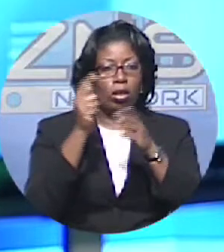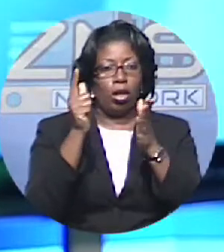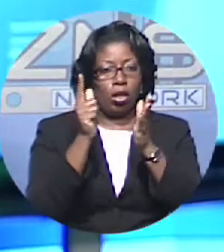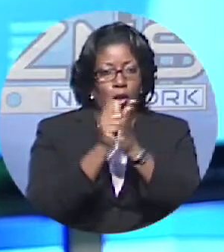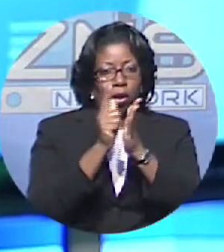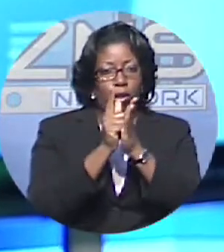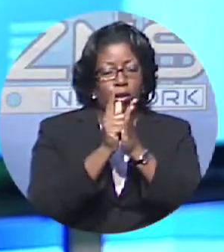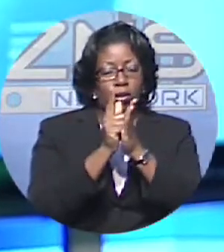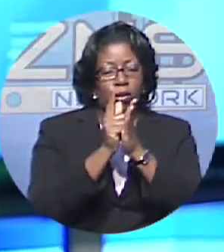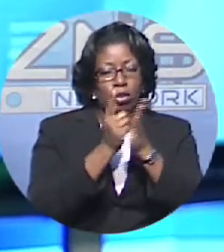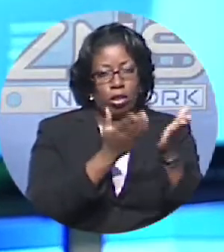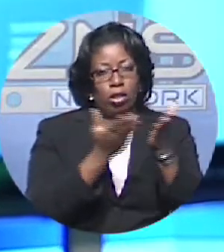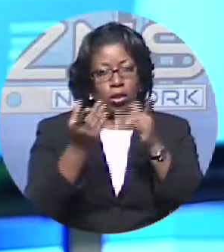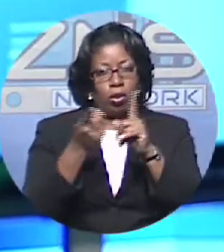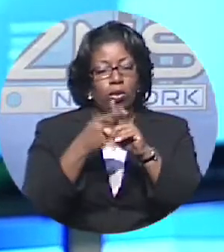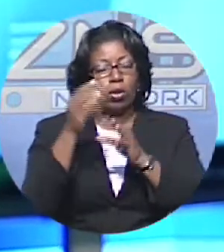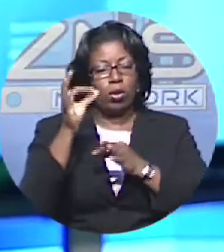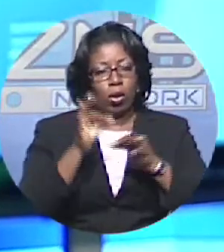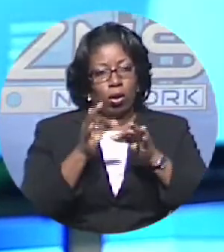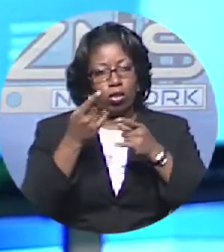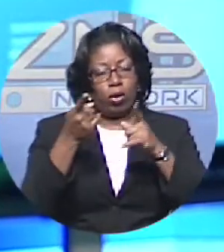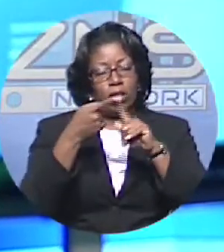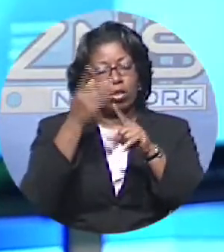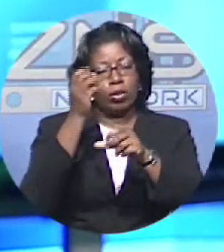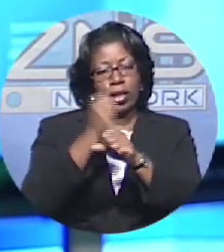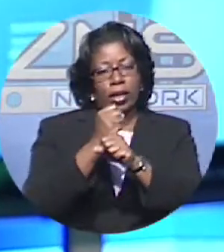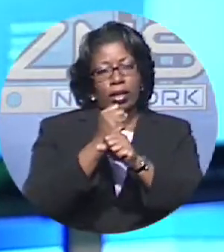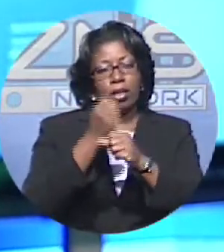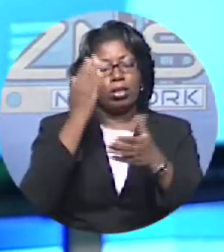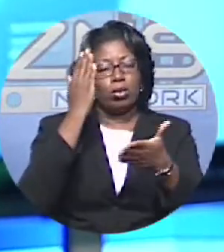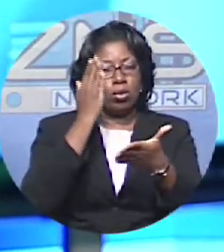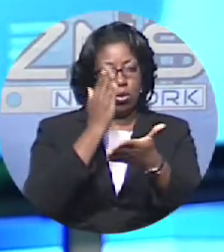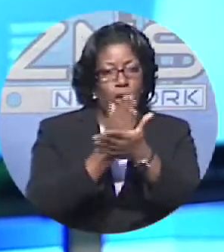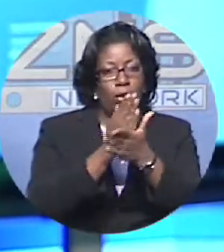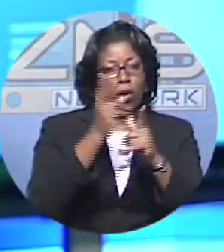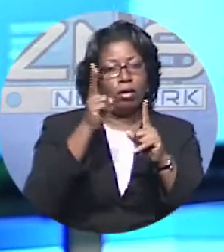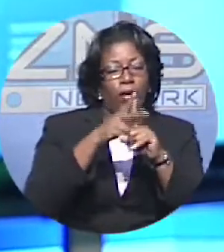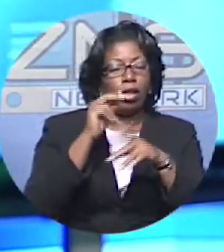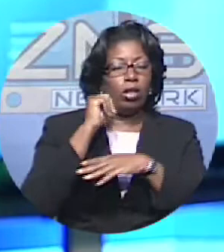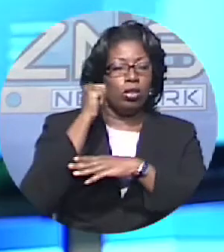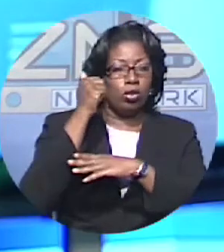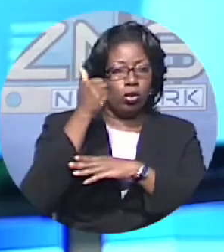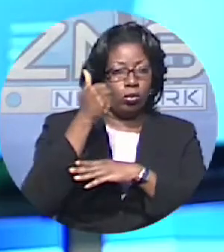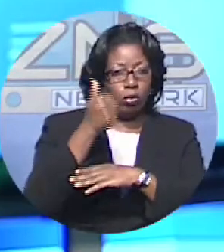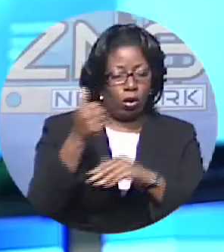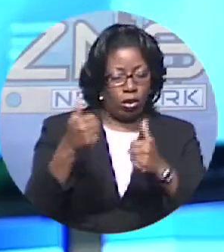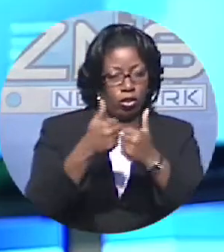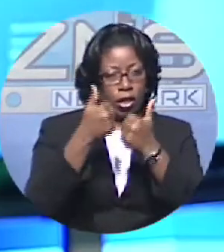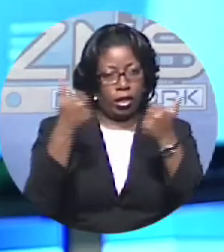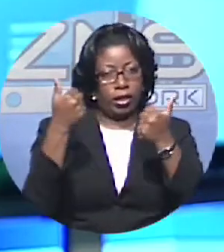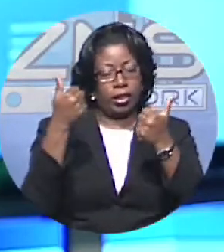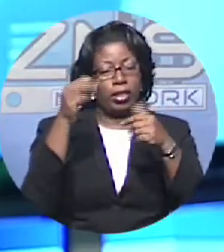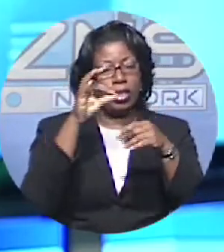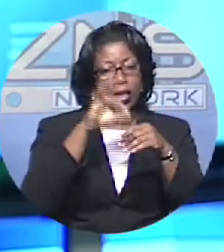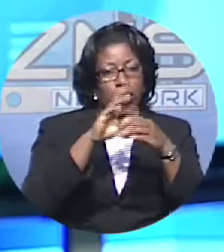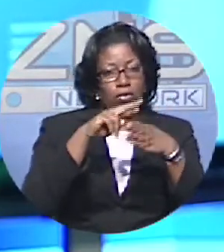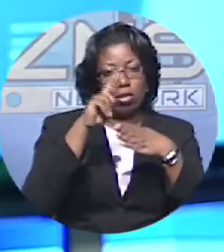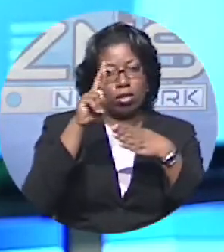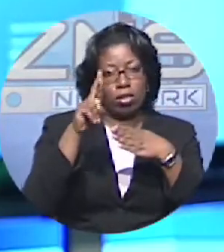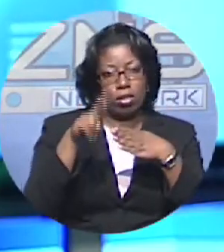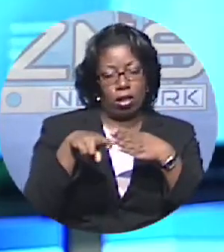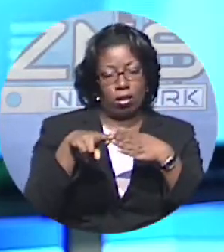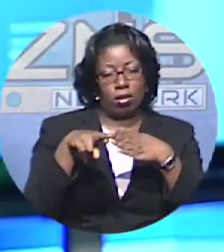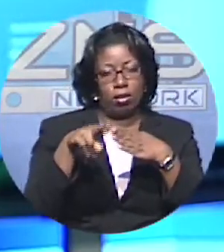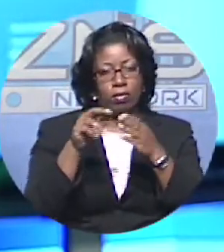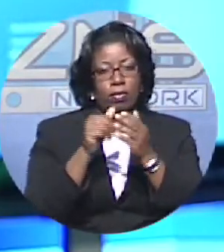before a Supreme Court judge seeking an injunction they intend to file tomorrow, challenging the effect of the election result on their web